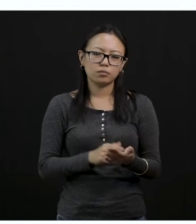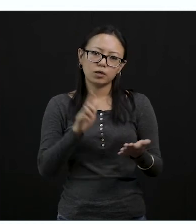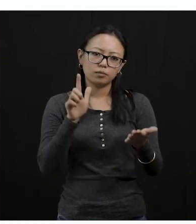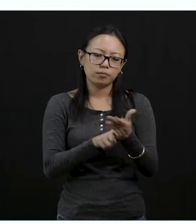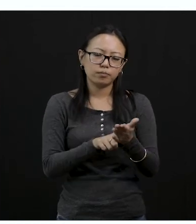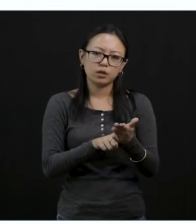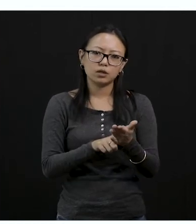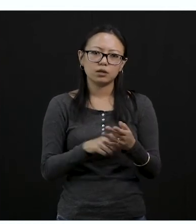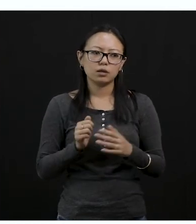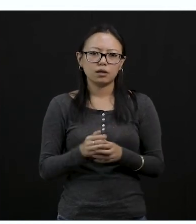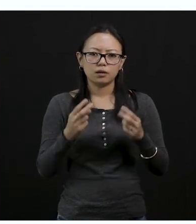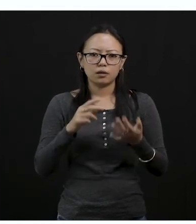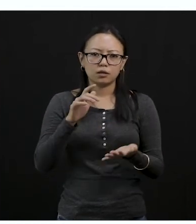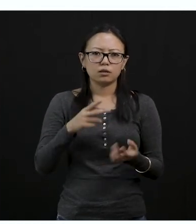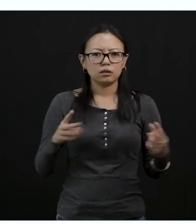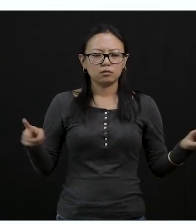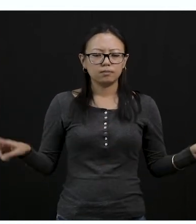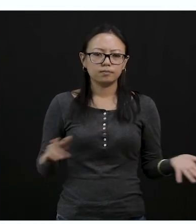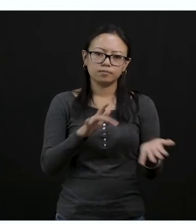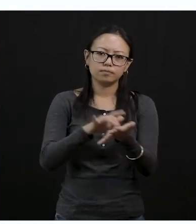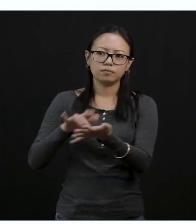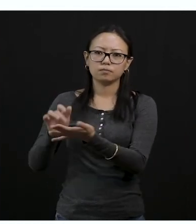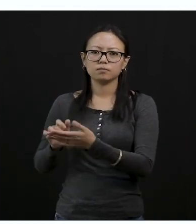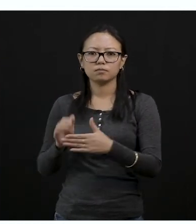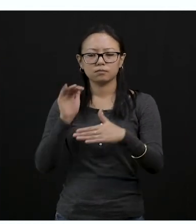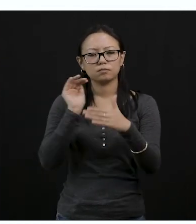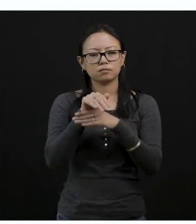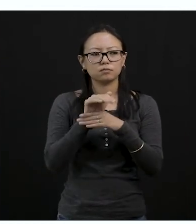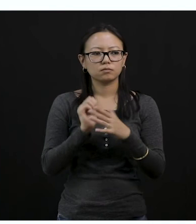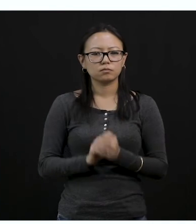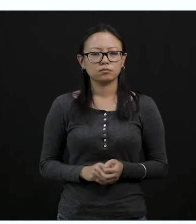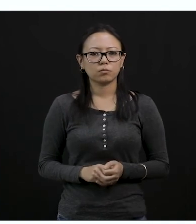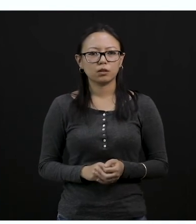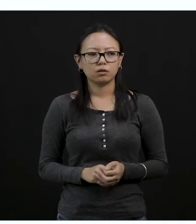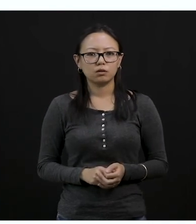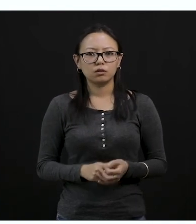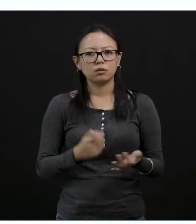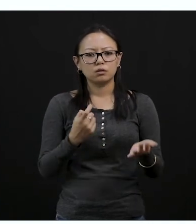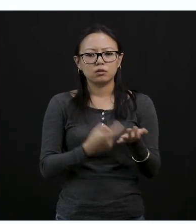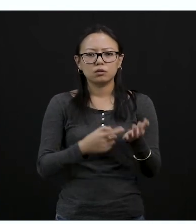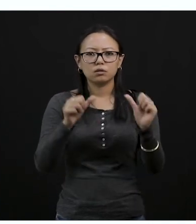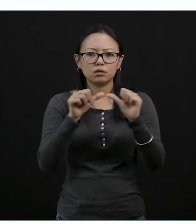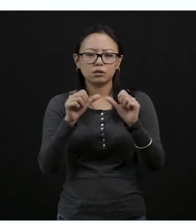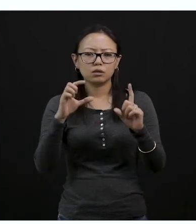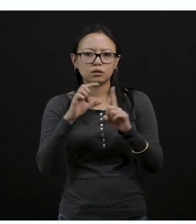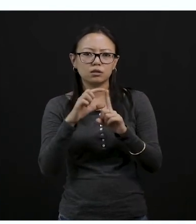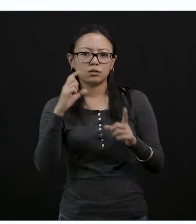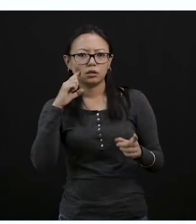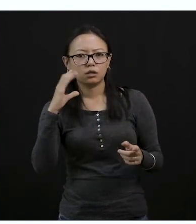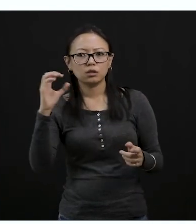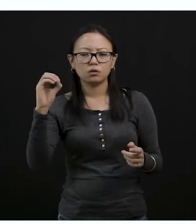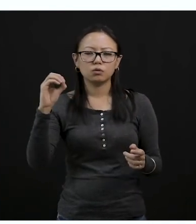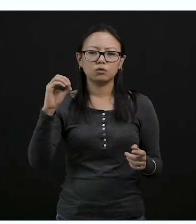of the city, right? In that way, everyone gets the news. Same thing with a radio. So a person